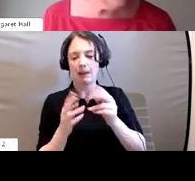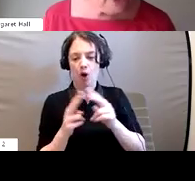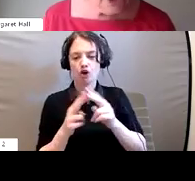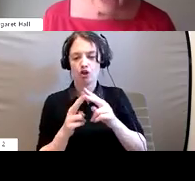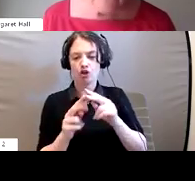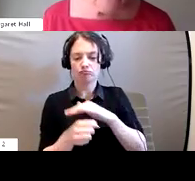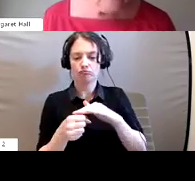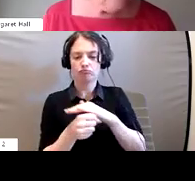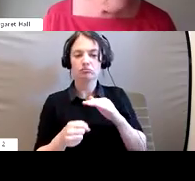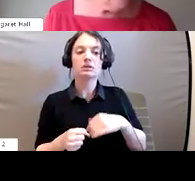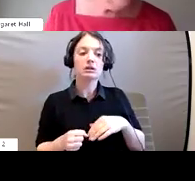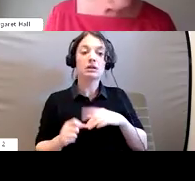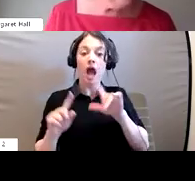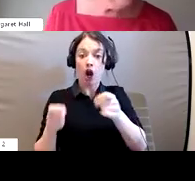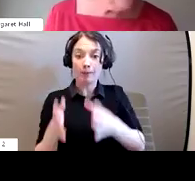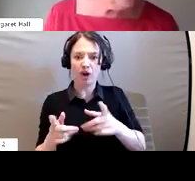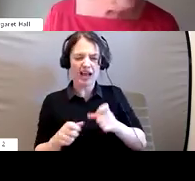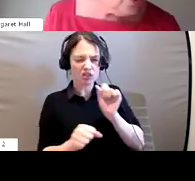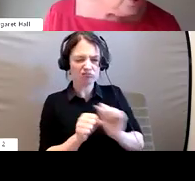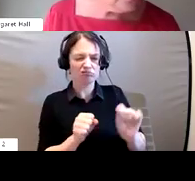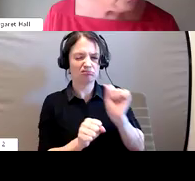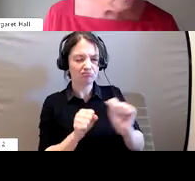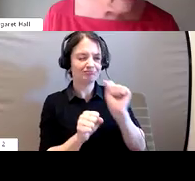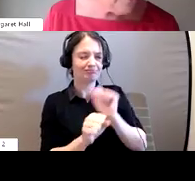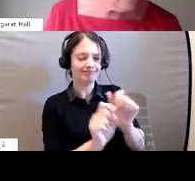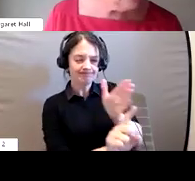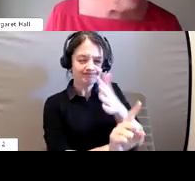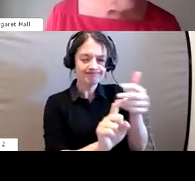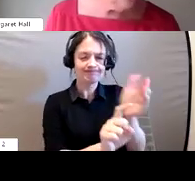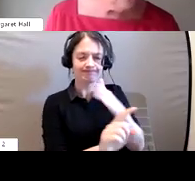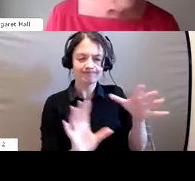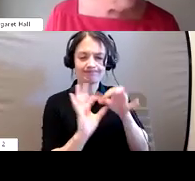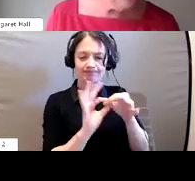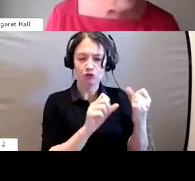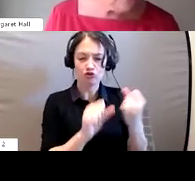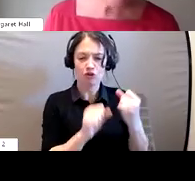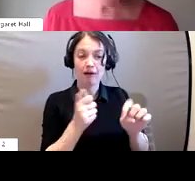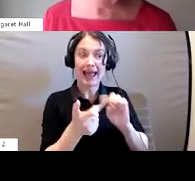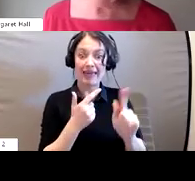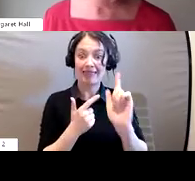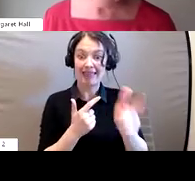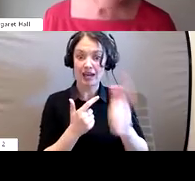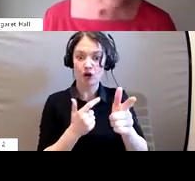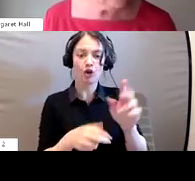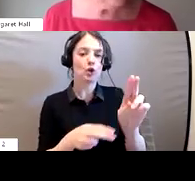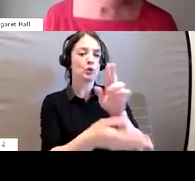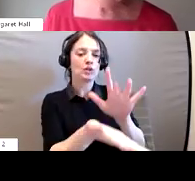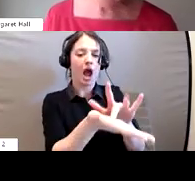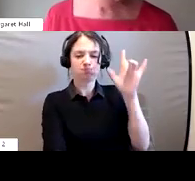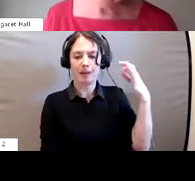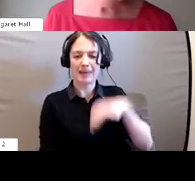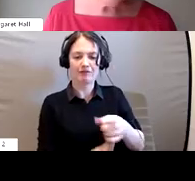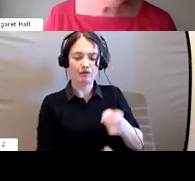build a relationship that they can then use or leverage in order to extract benefits from their